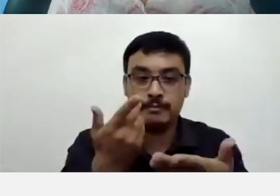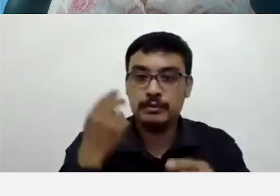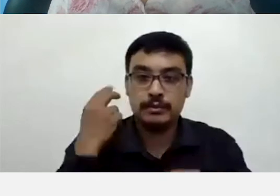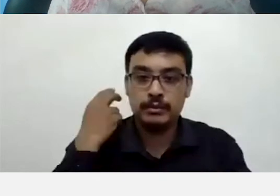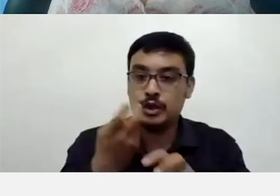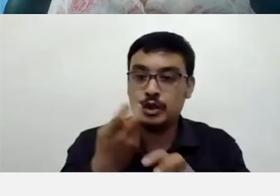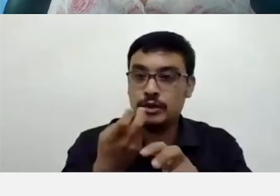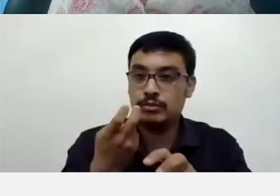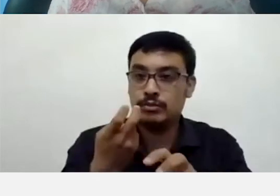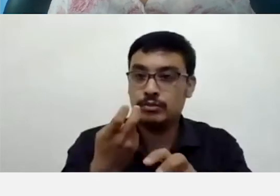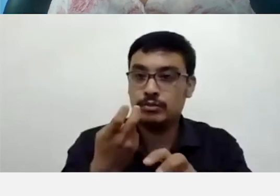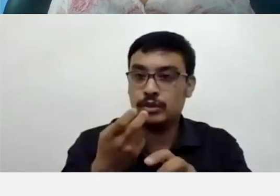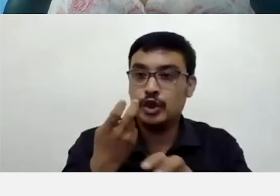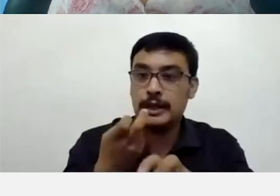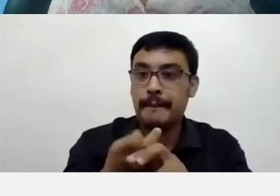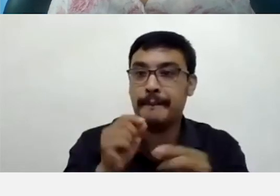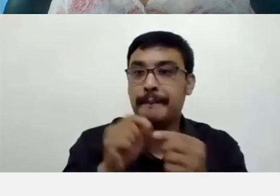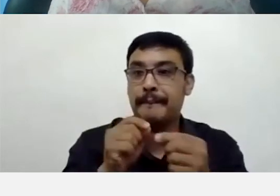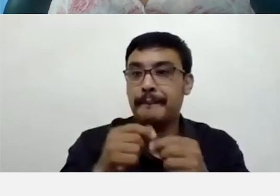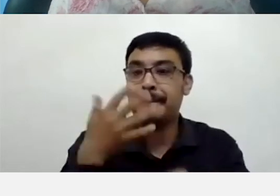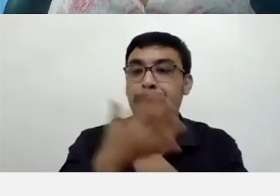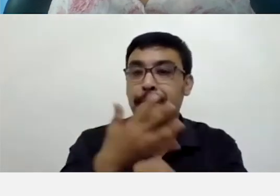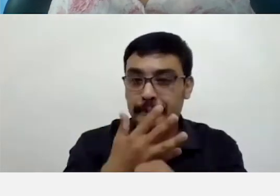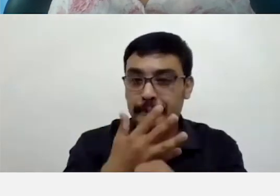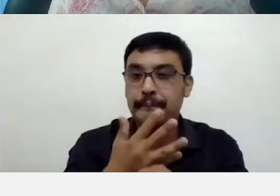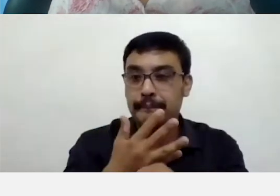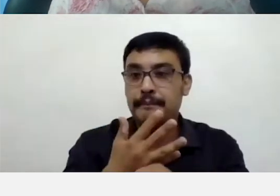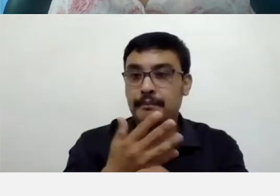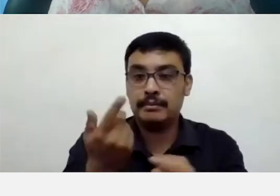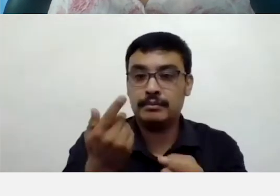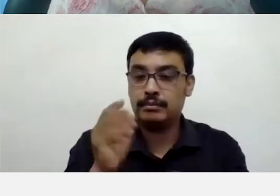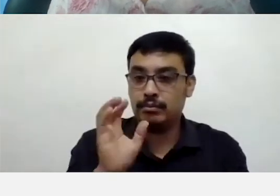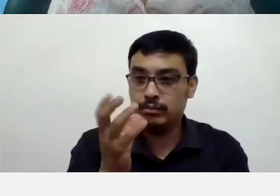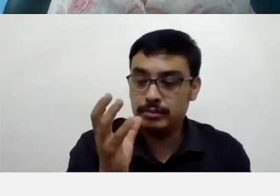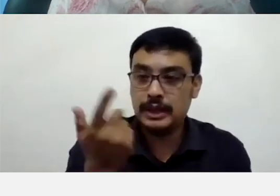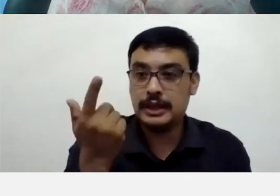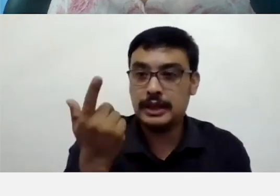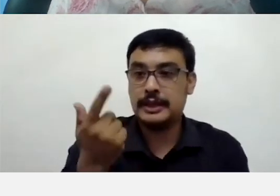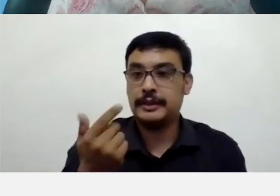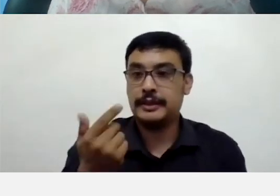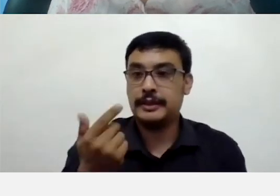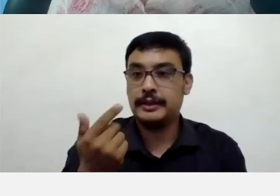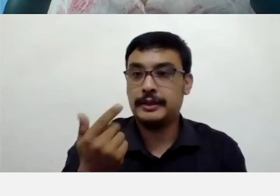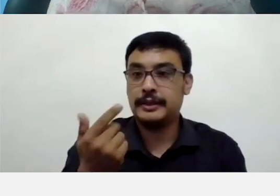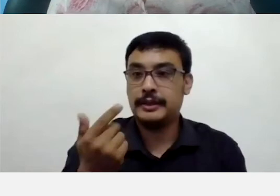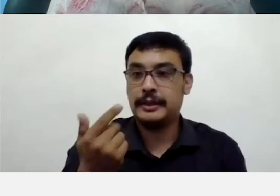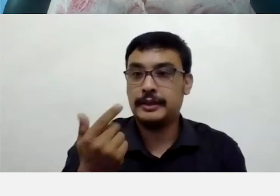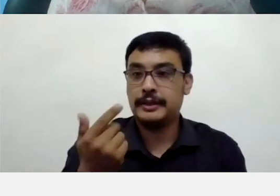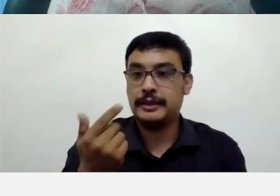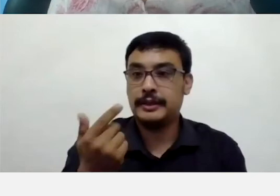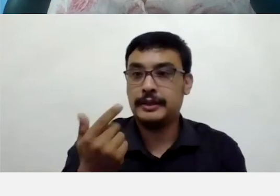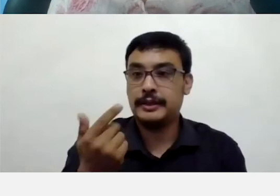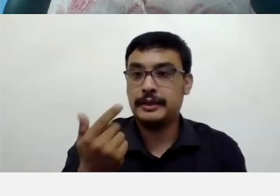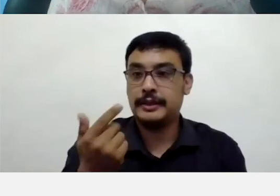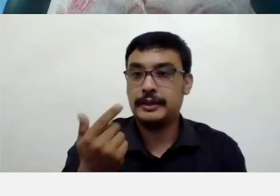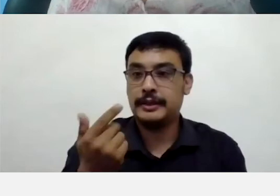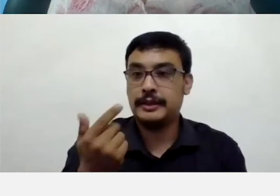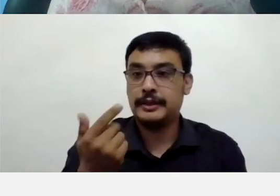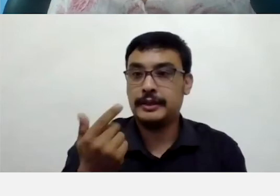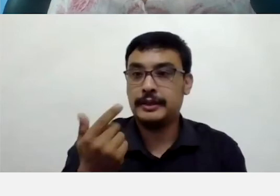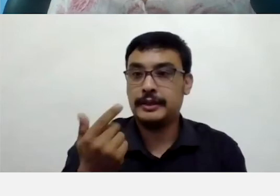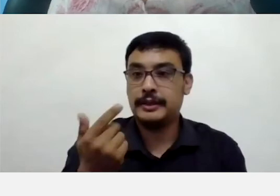can find the kitchen utensil like a glass, plates, water pot, and the fire lamp as